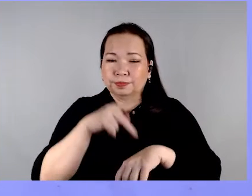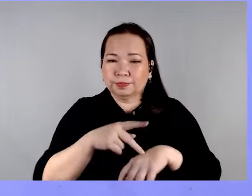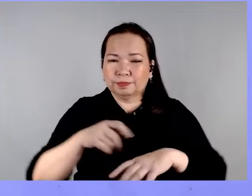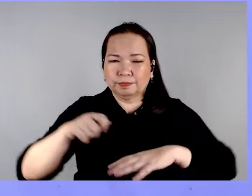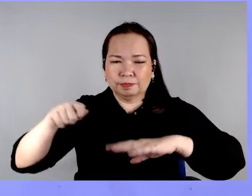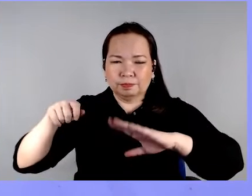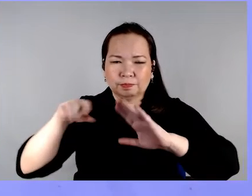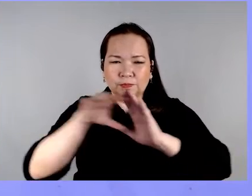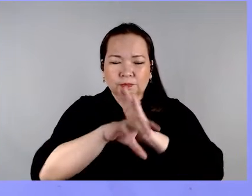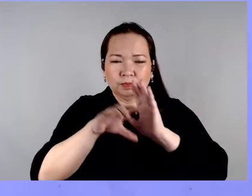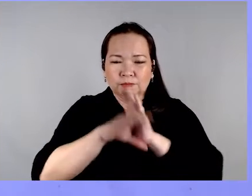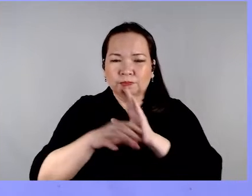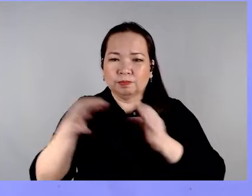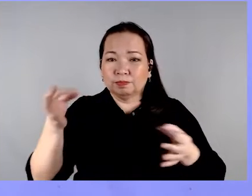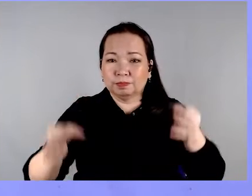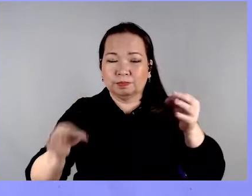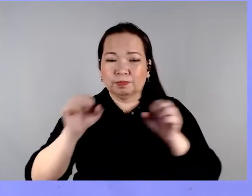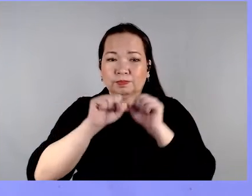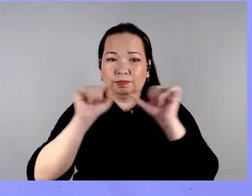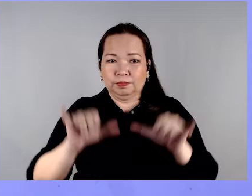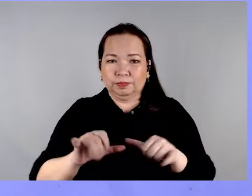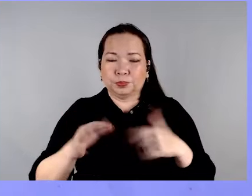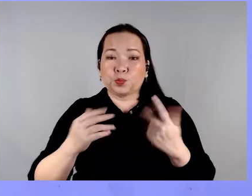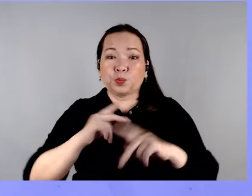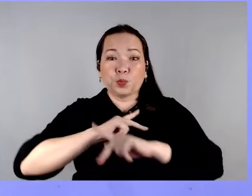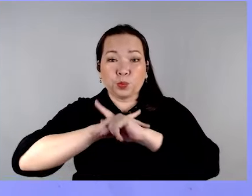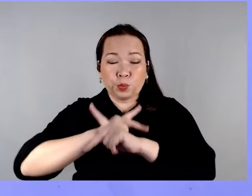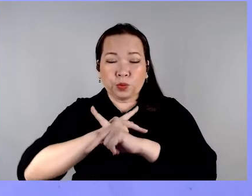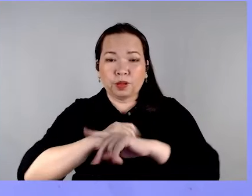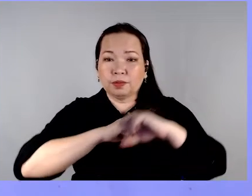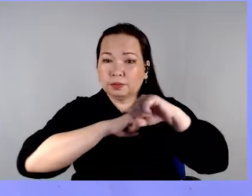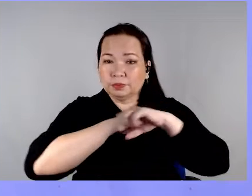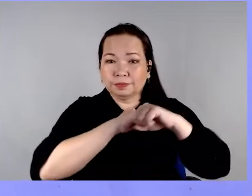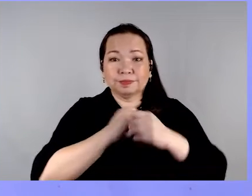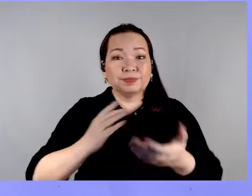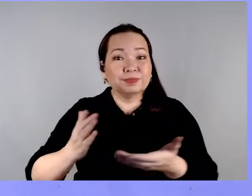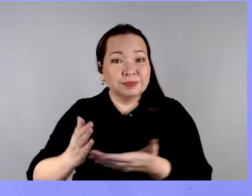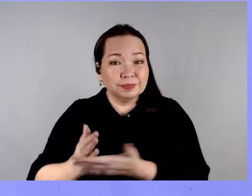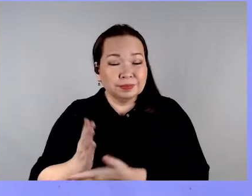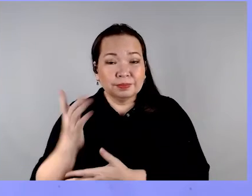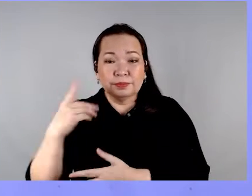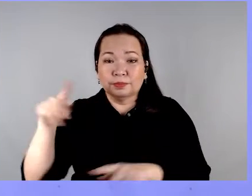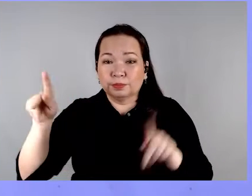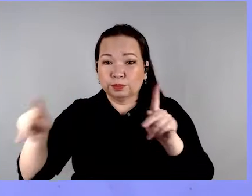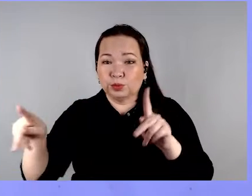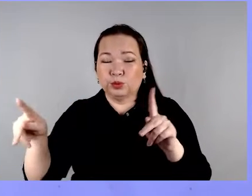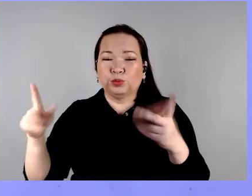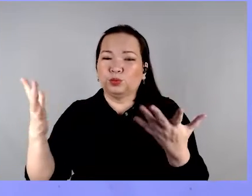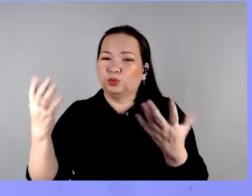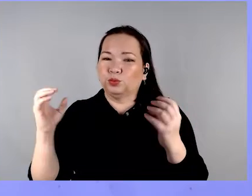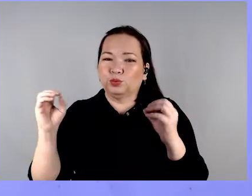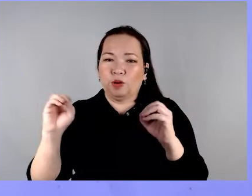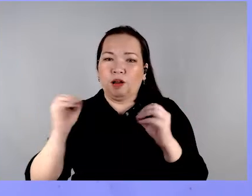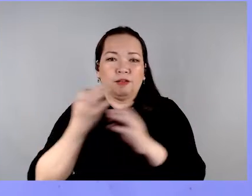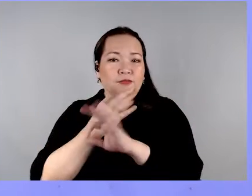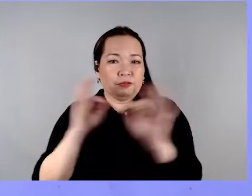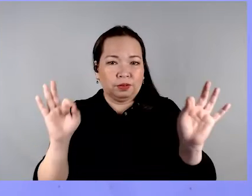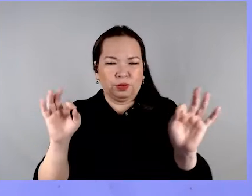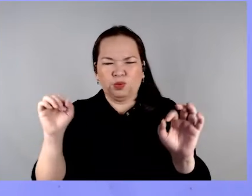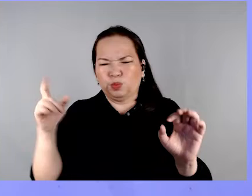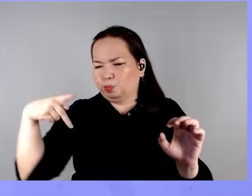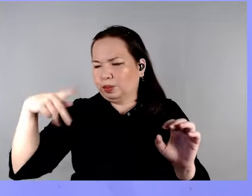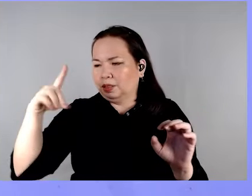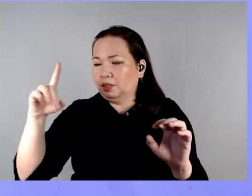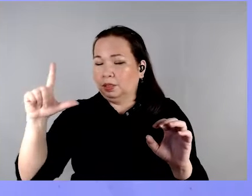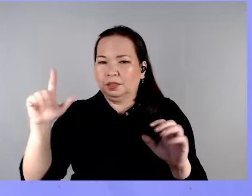the Philippine criminal justice system. Protecting and advocating the rights of persons deprived of liberty,